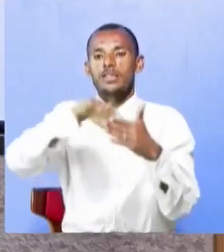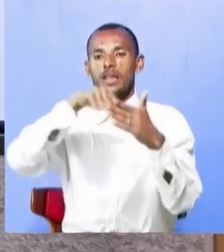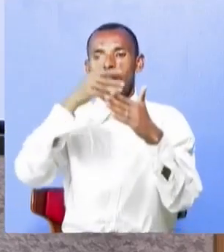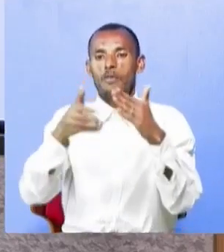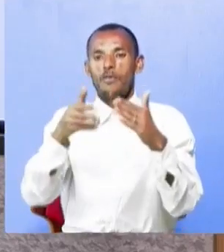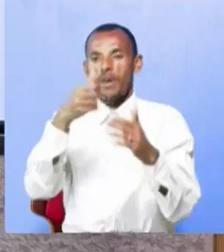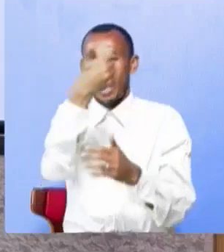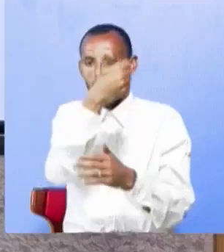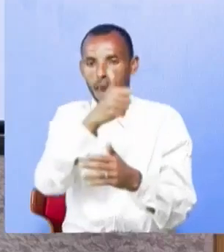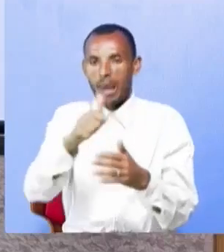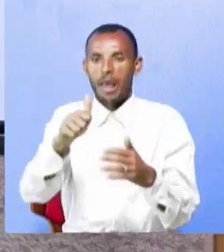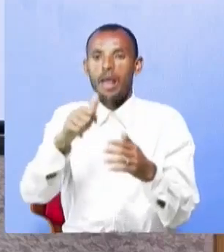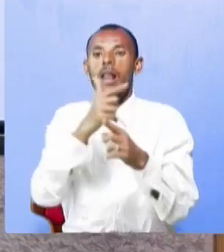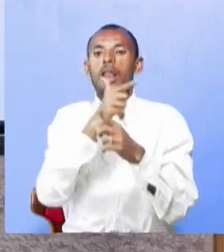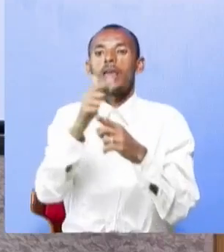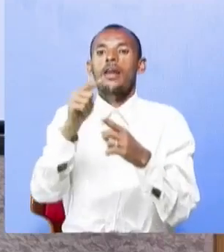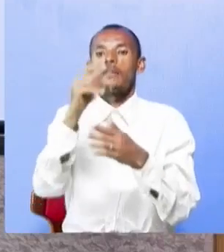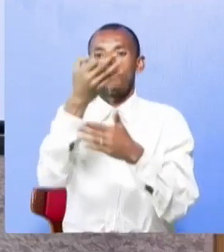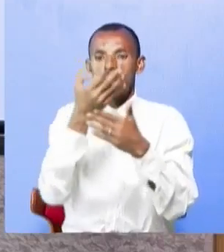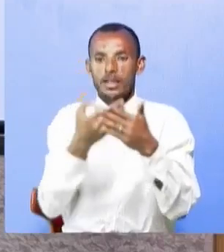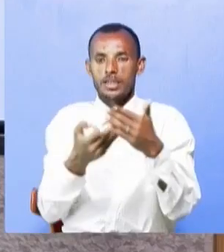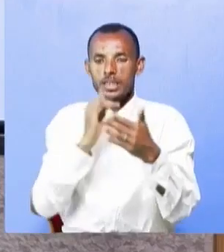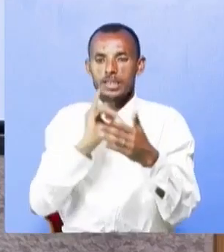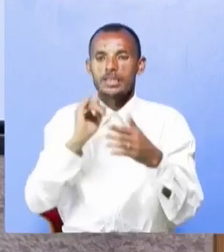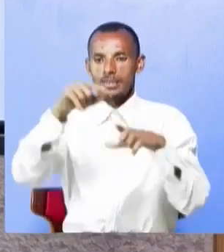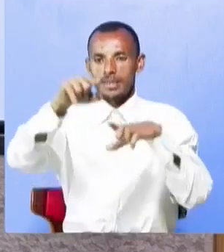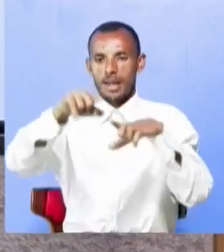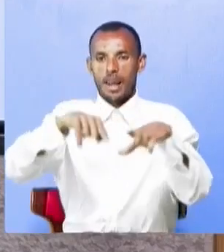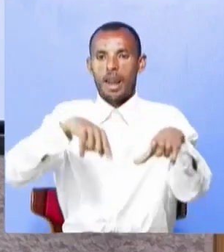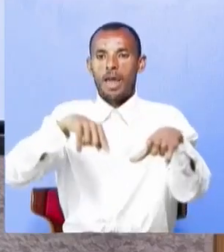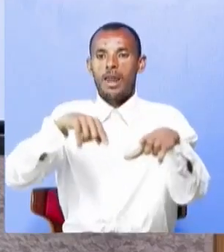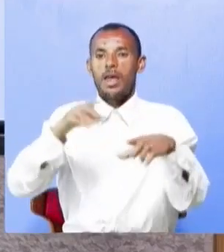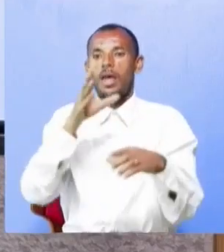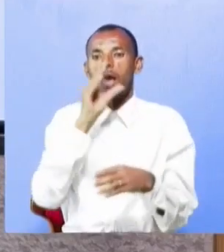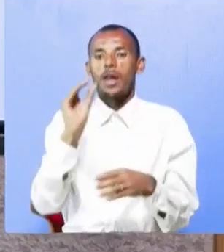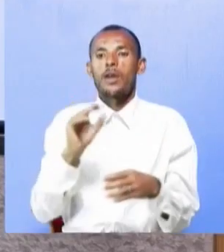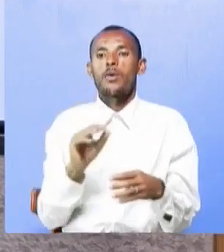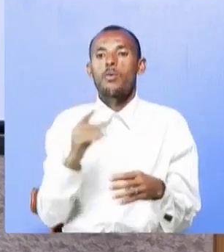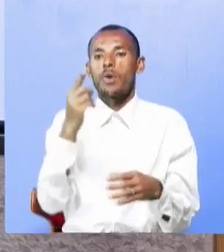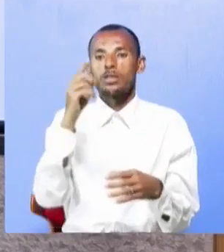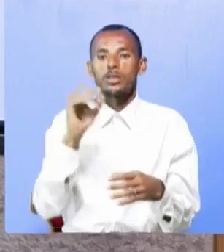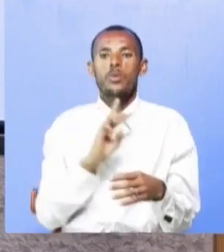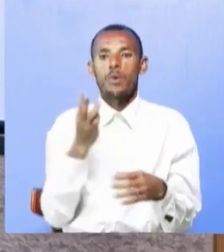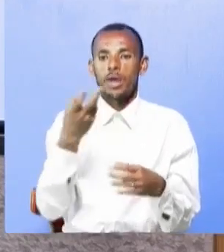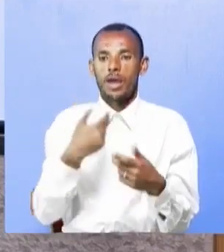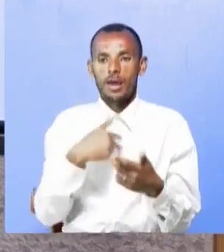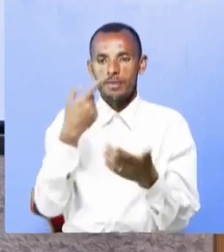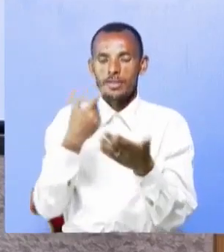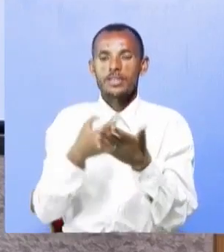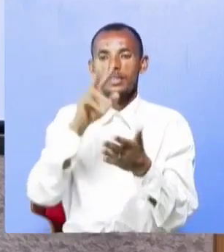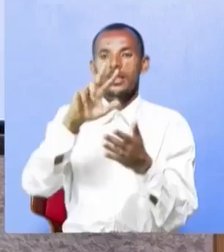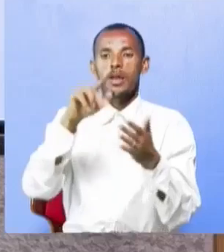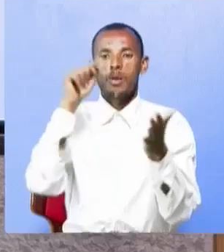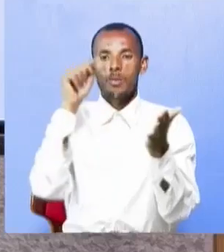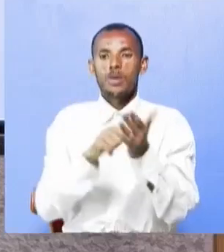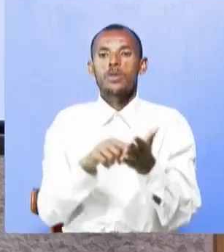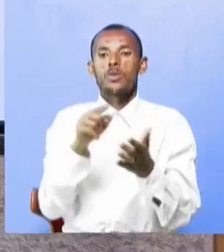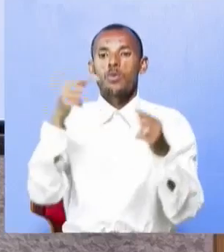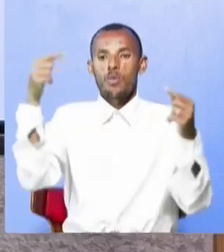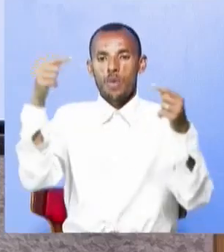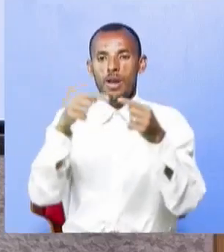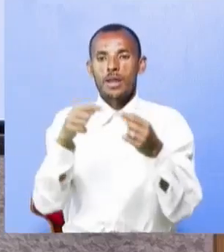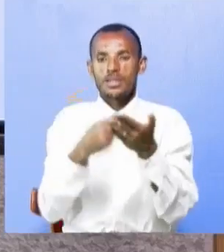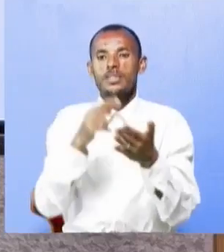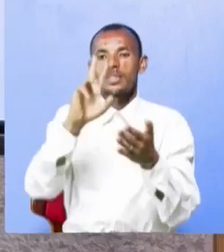any linear function is a straight line. So once you have these 3 points, you will connect those